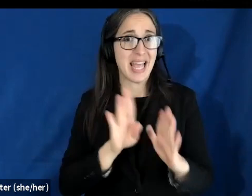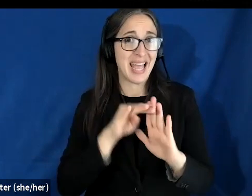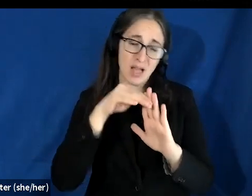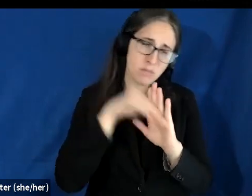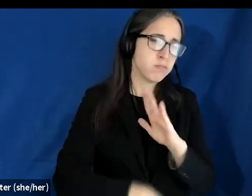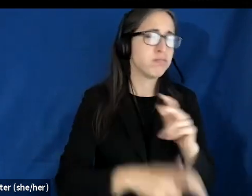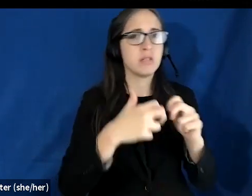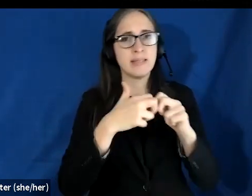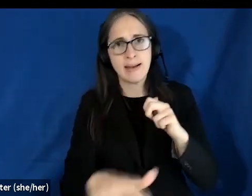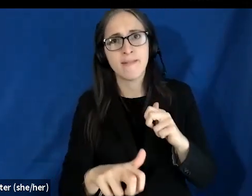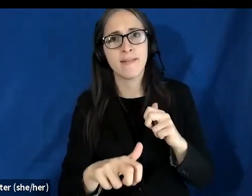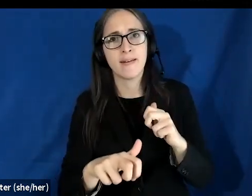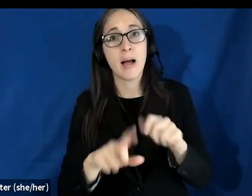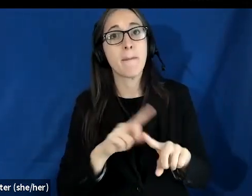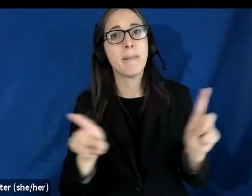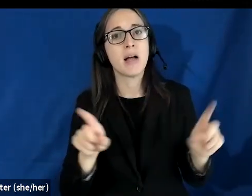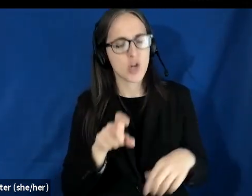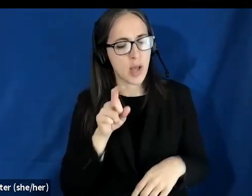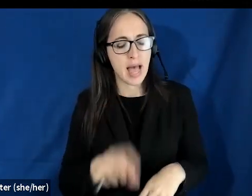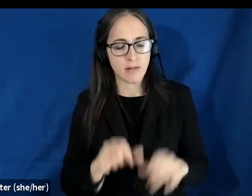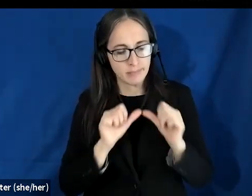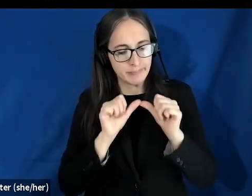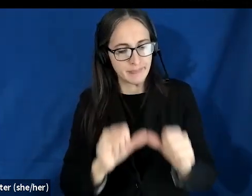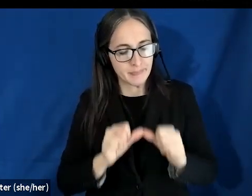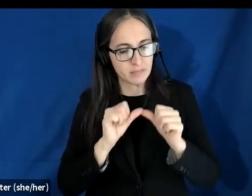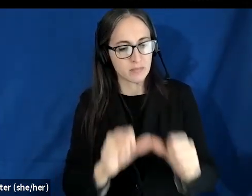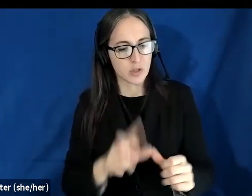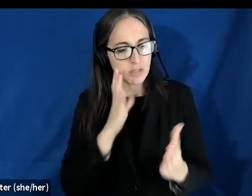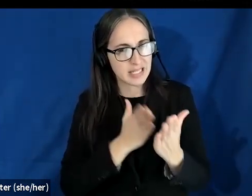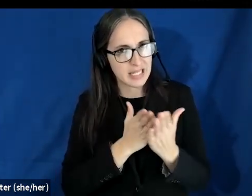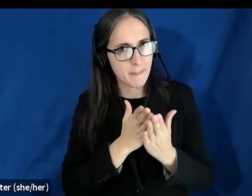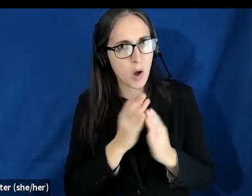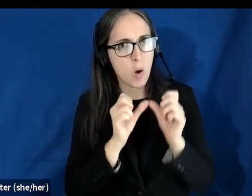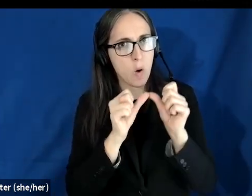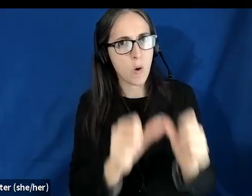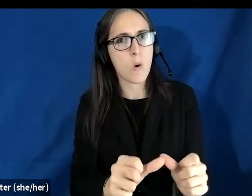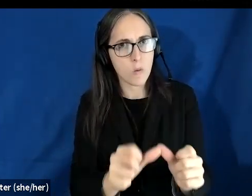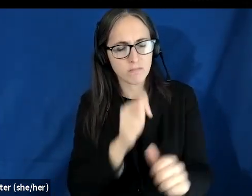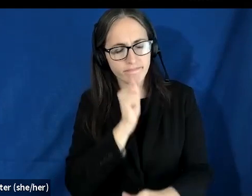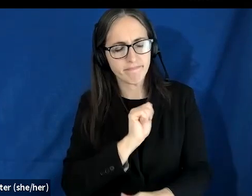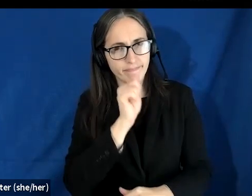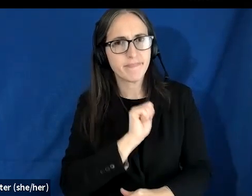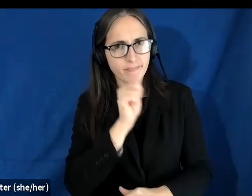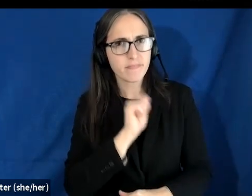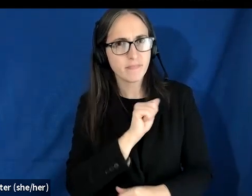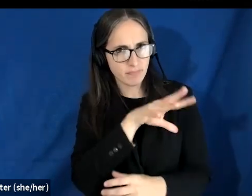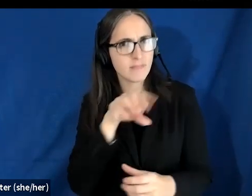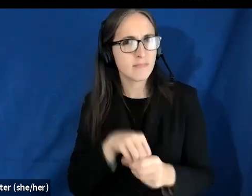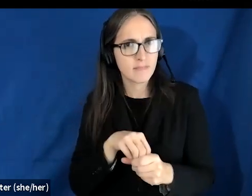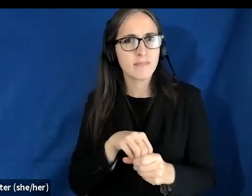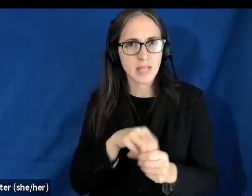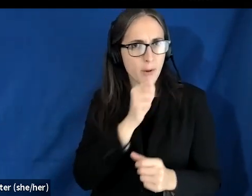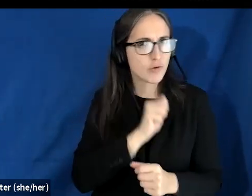tough. But you have to be resilient. You have to just see it through. You have to possess a lot of grit and perseverance. And these are